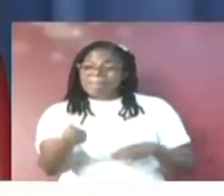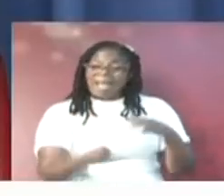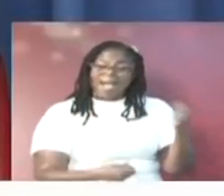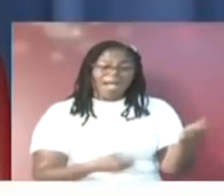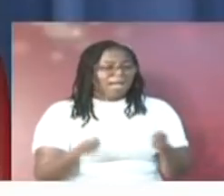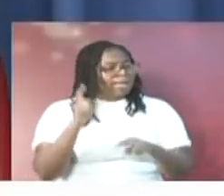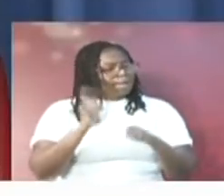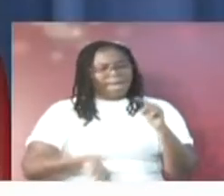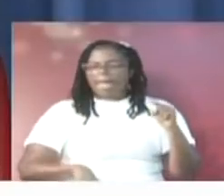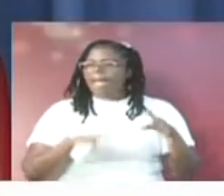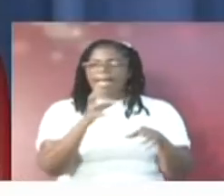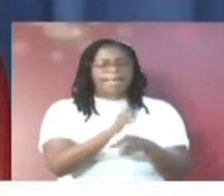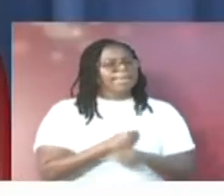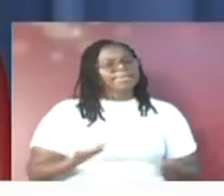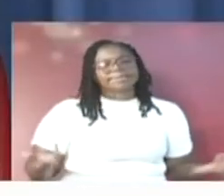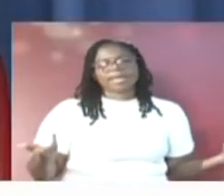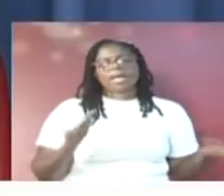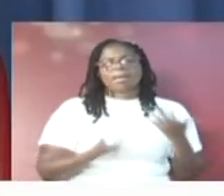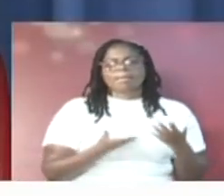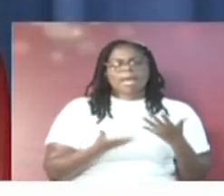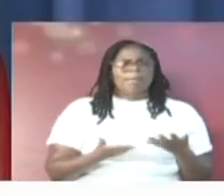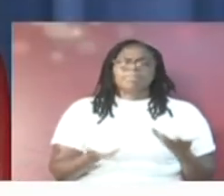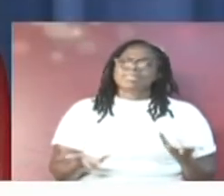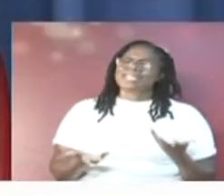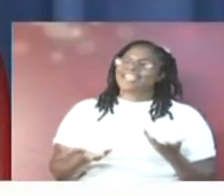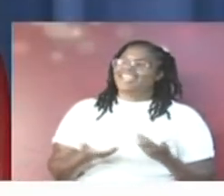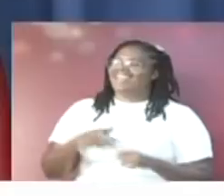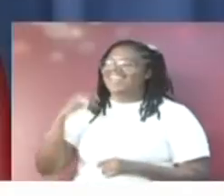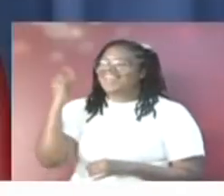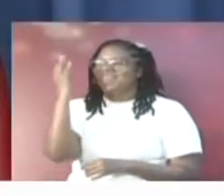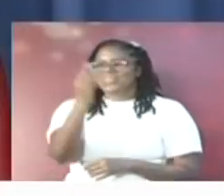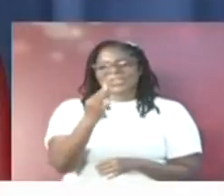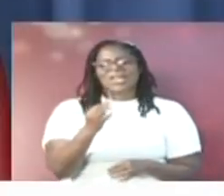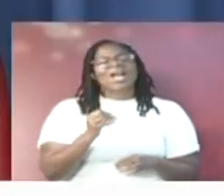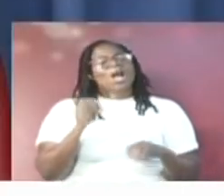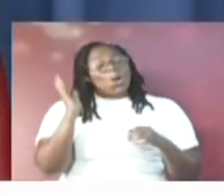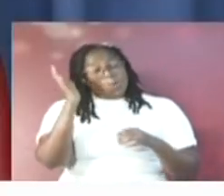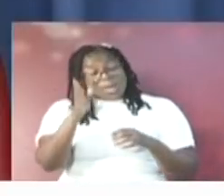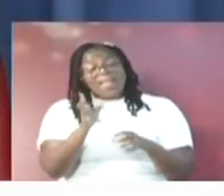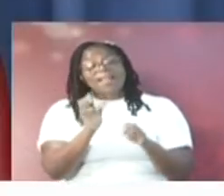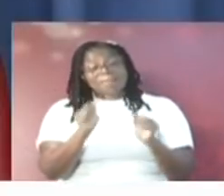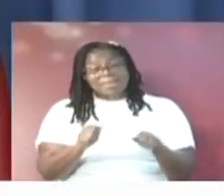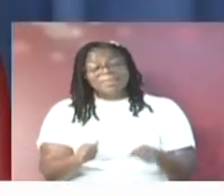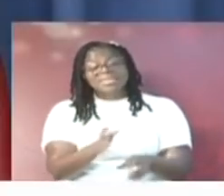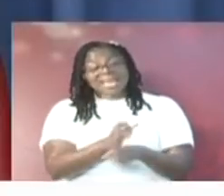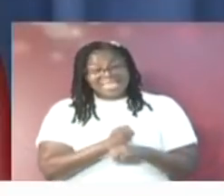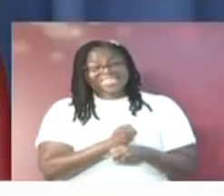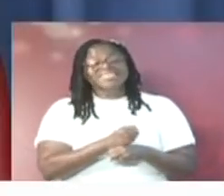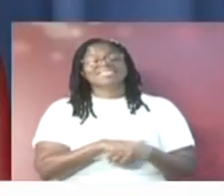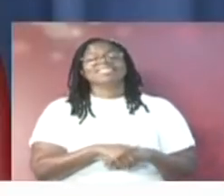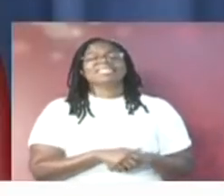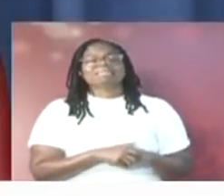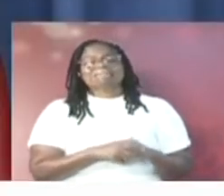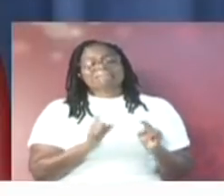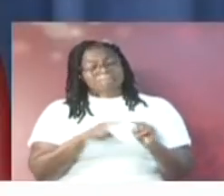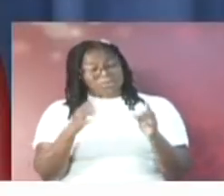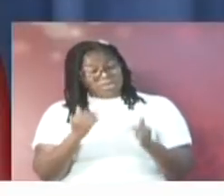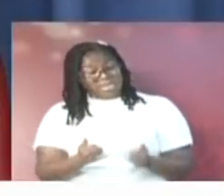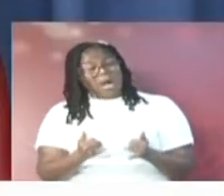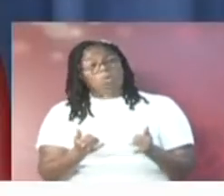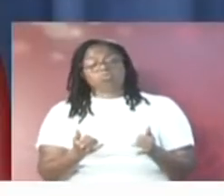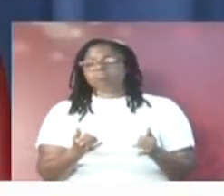may be so, and then there might be a bigger role for the private sector to use their resources and their infrastructure to